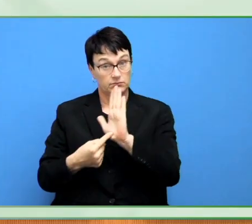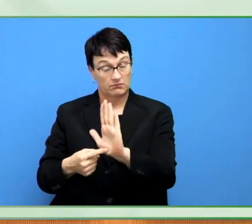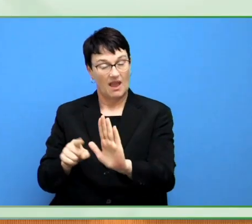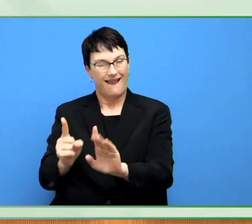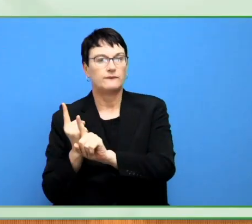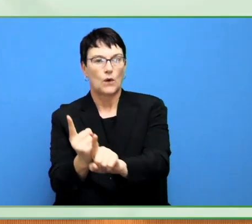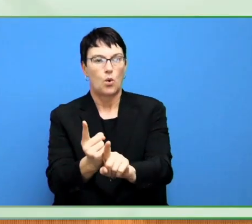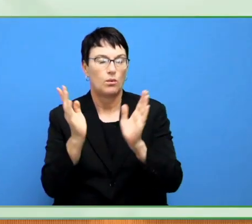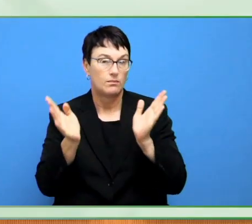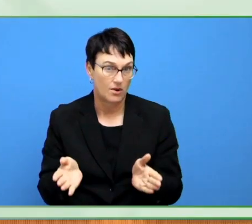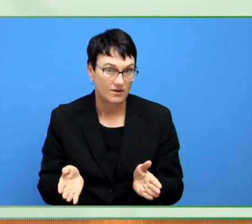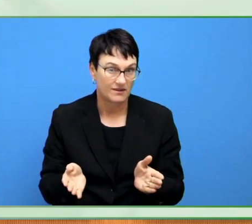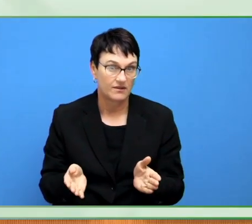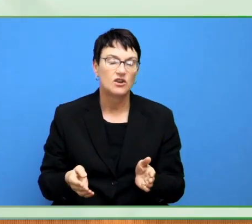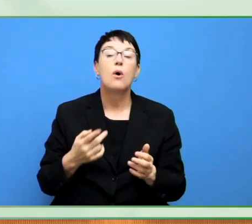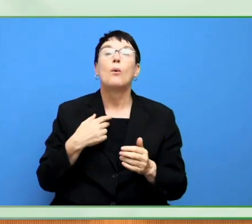certification, and also